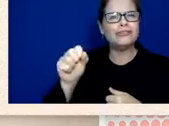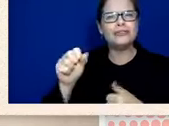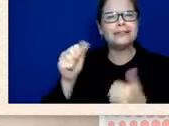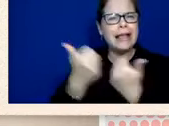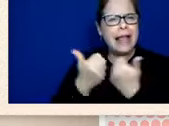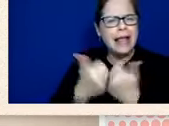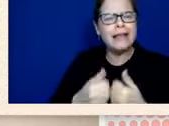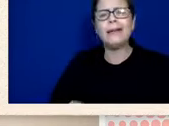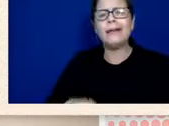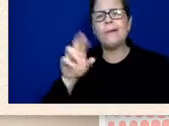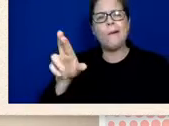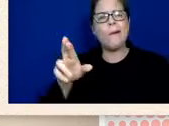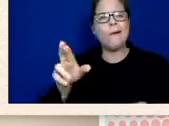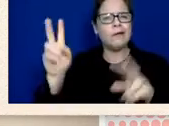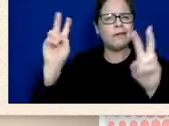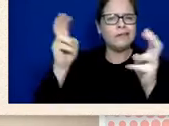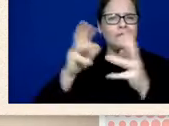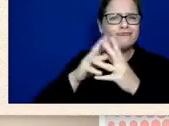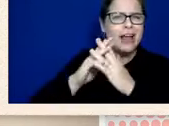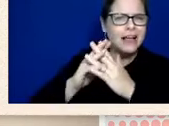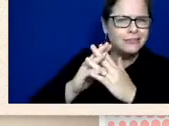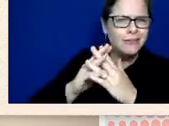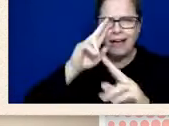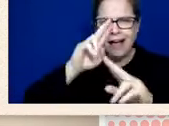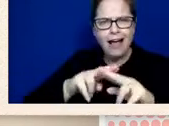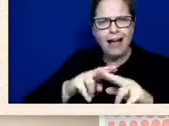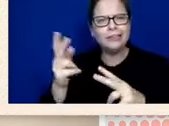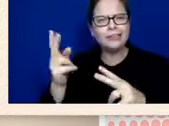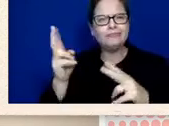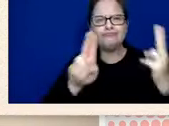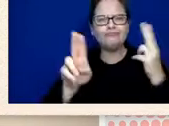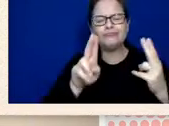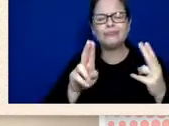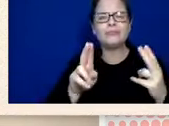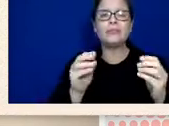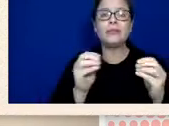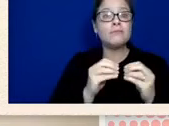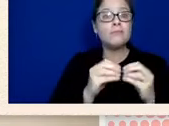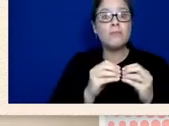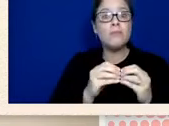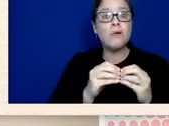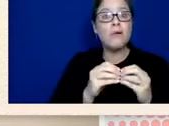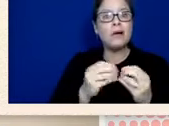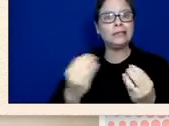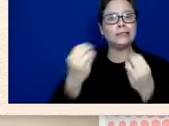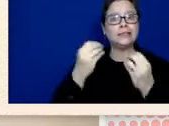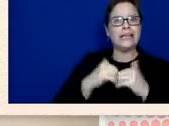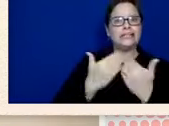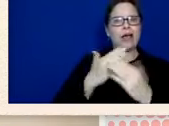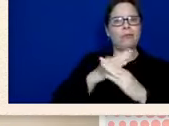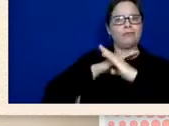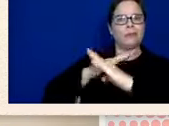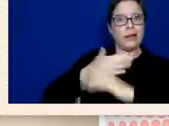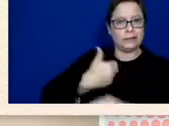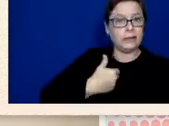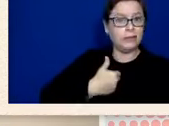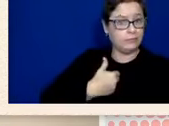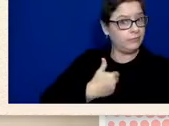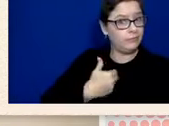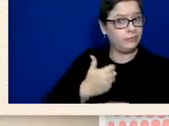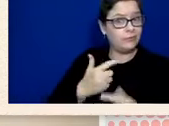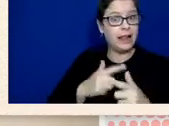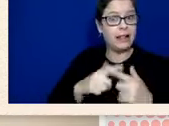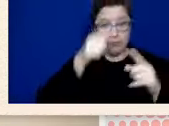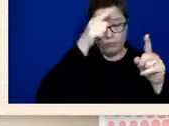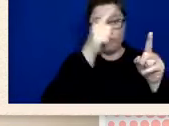little bit more to know how to defend myself. And coming from my